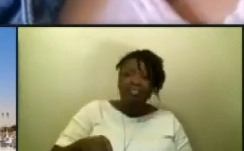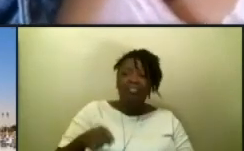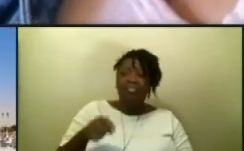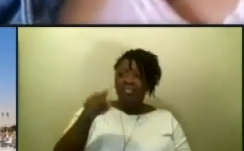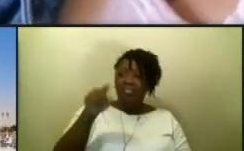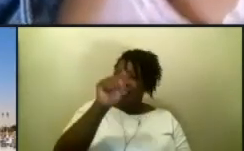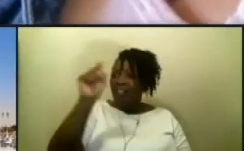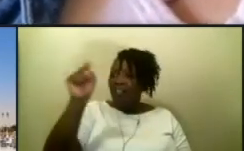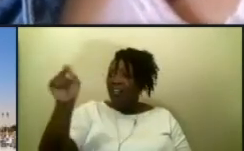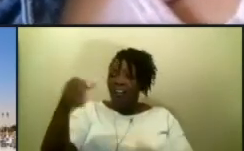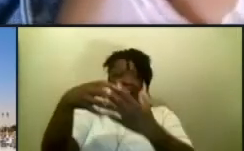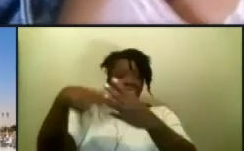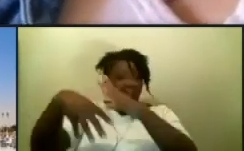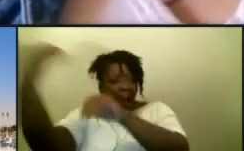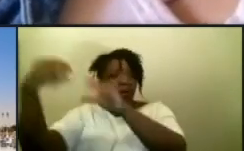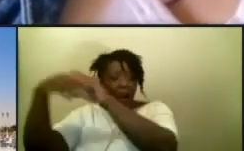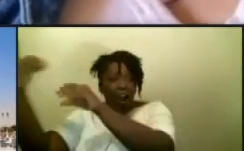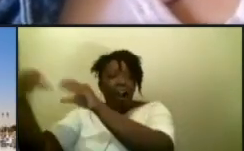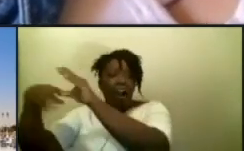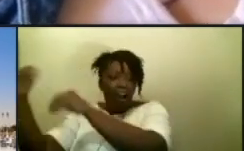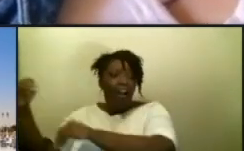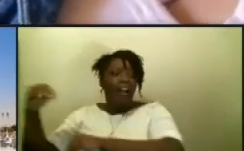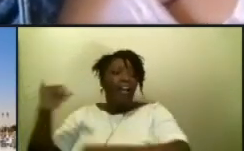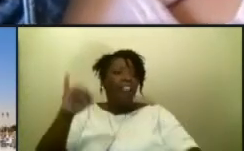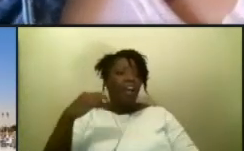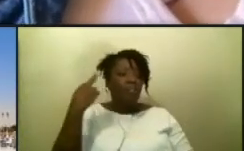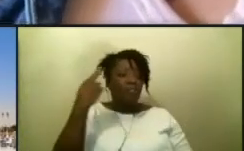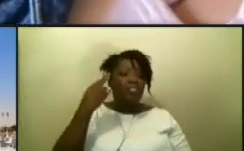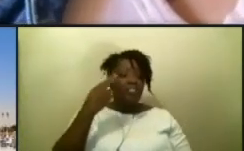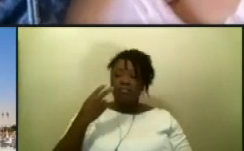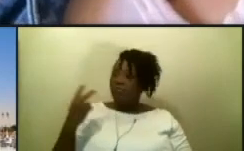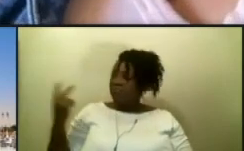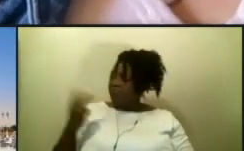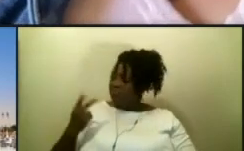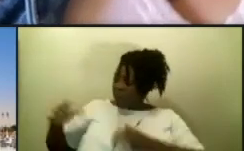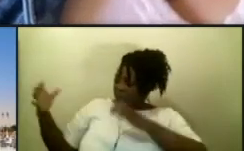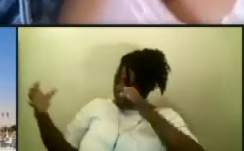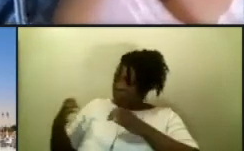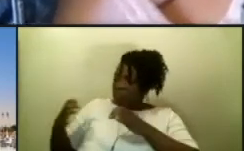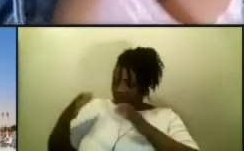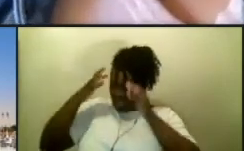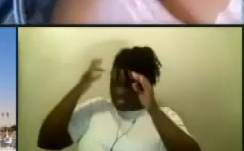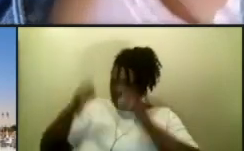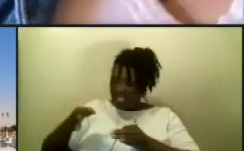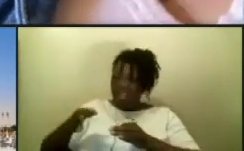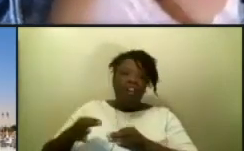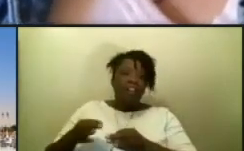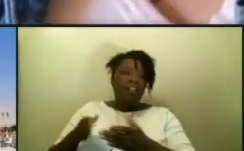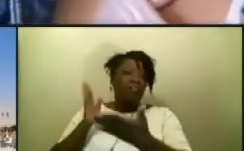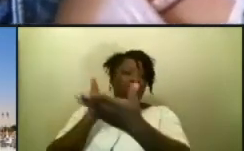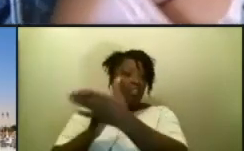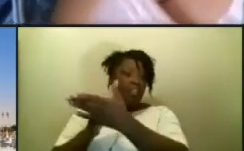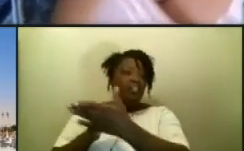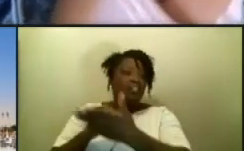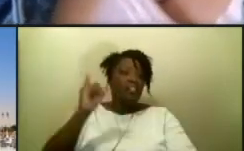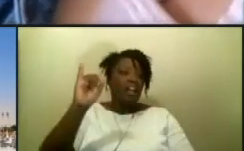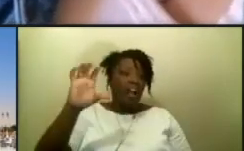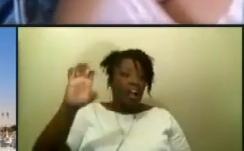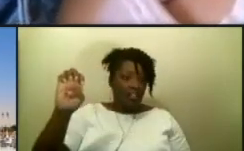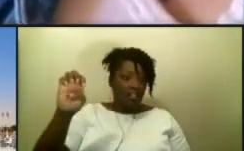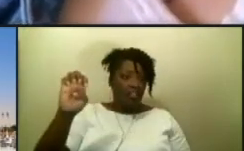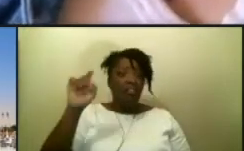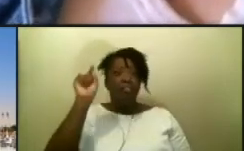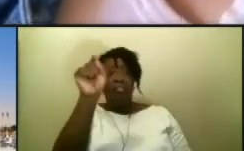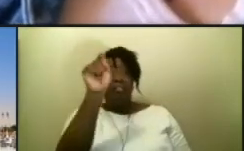the position of filing this class action lawsuit. We're urging ICE for the release of